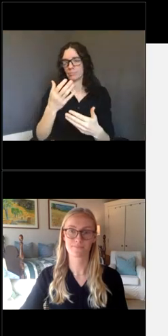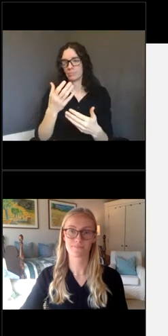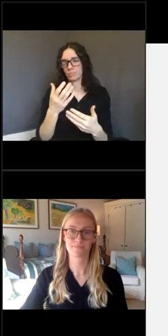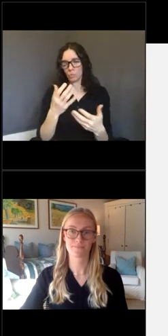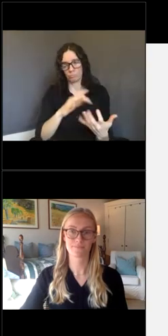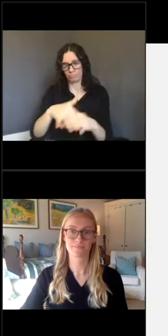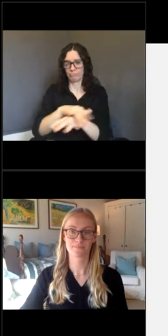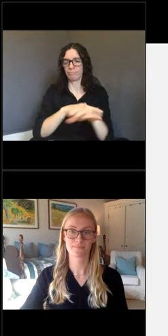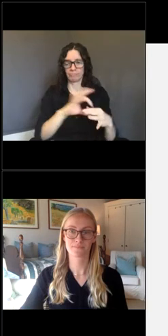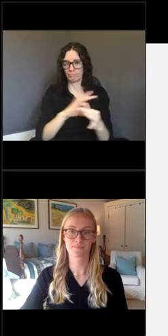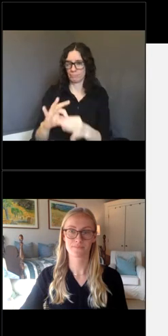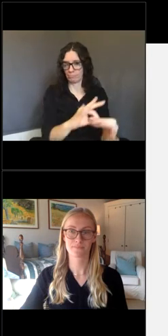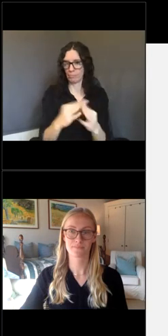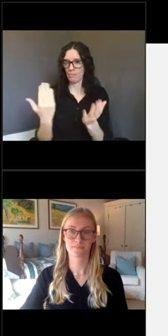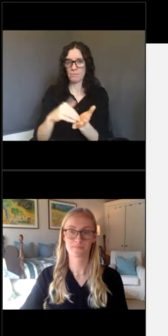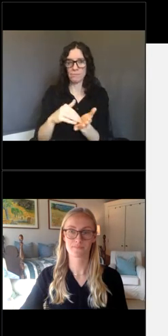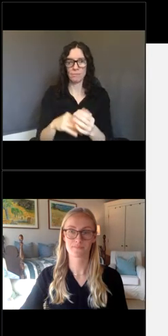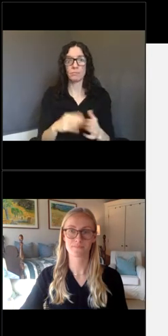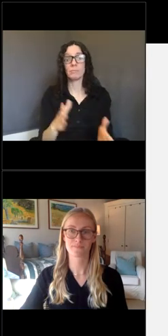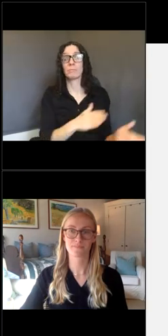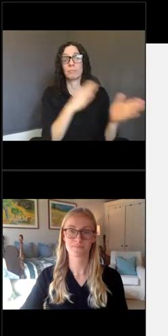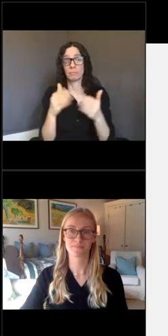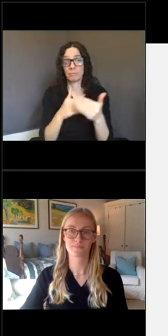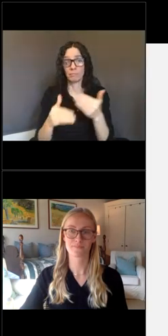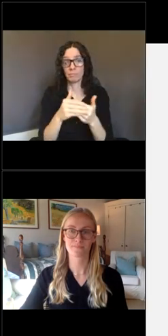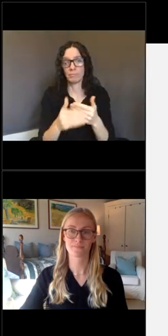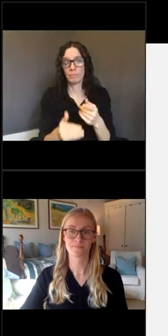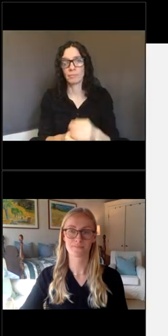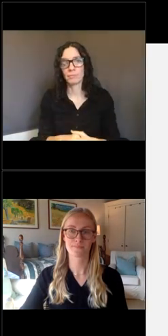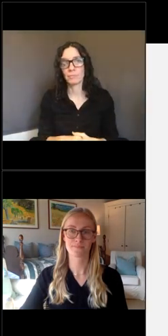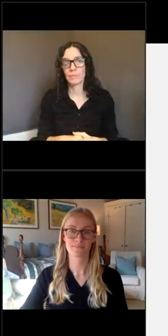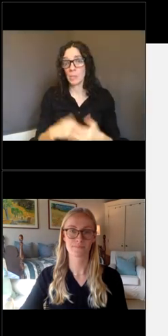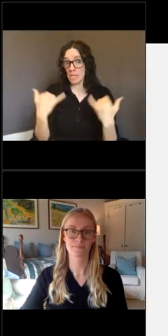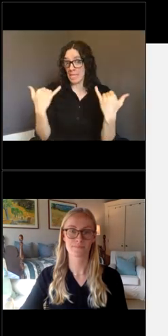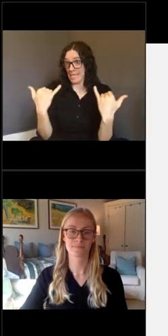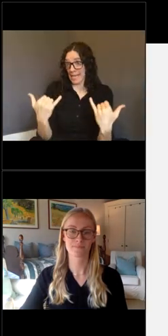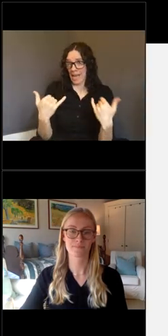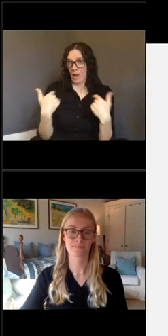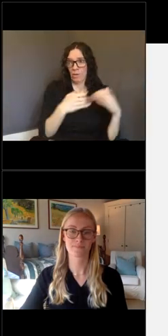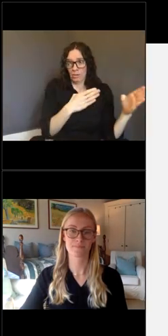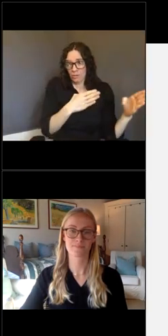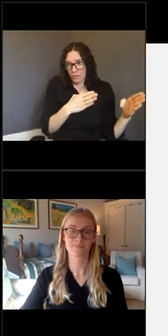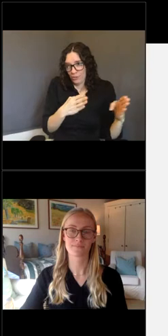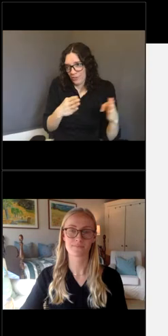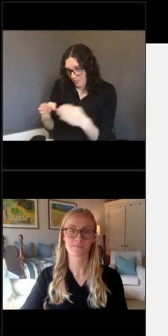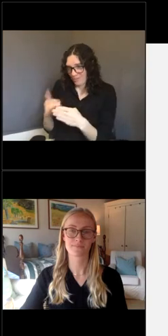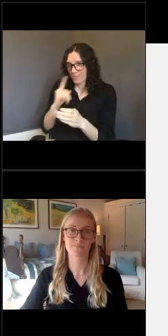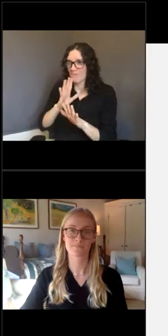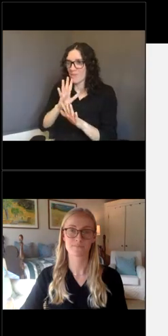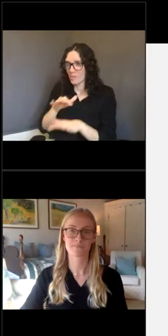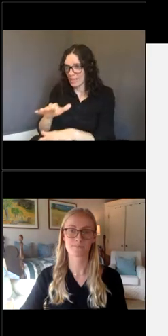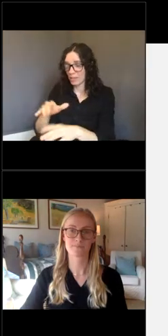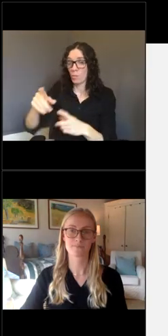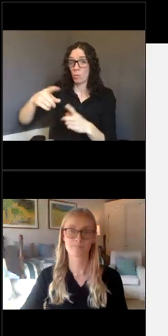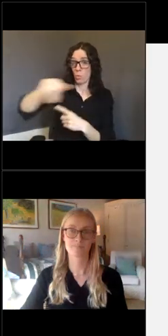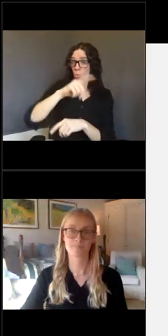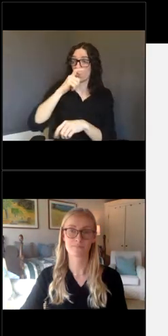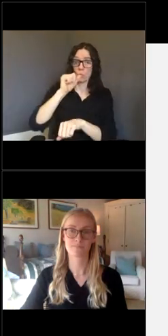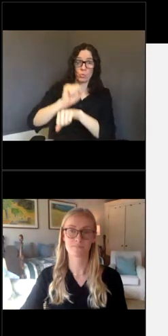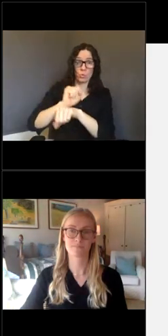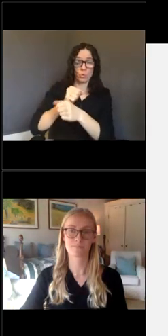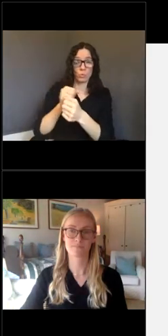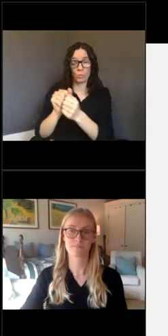Here we have our shift to marine. And those of you that are marine practitioners